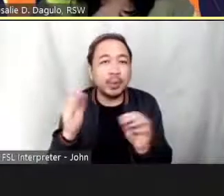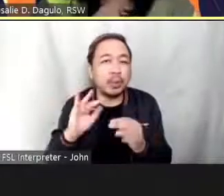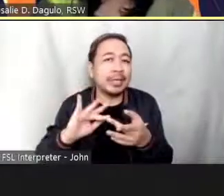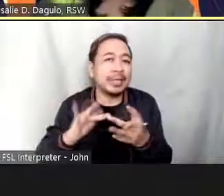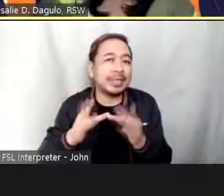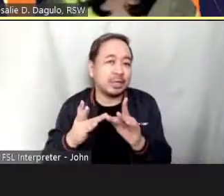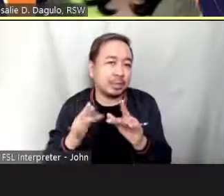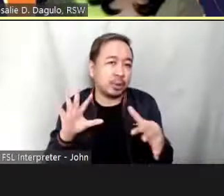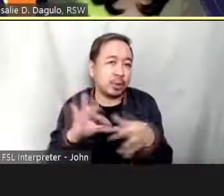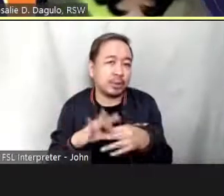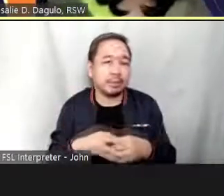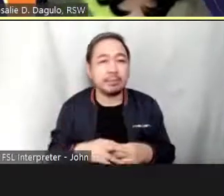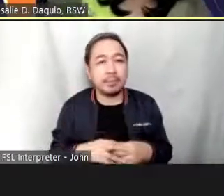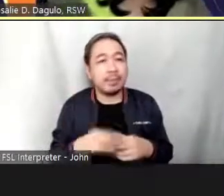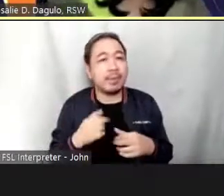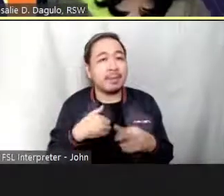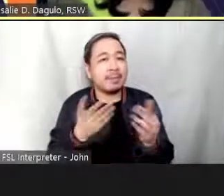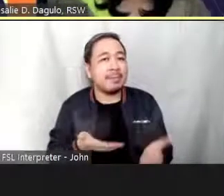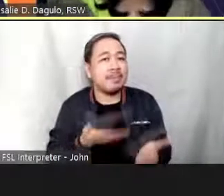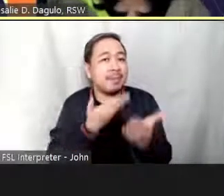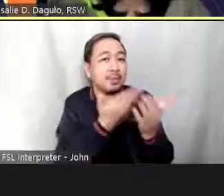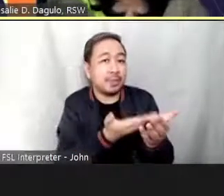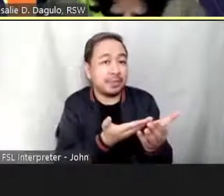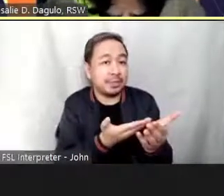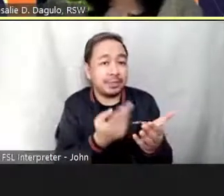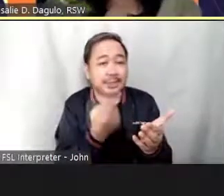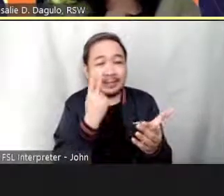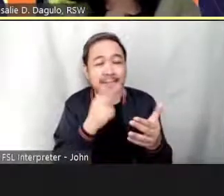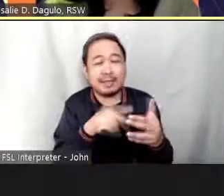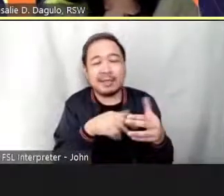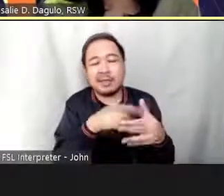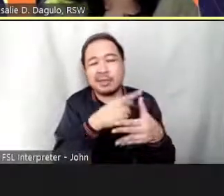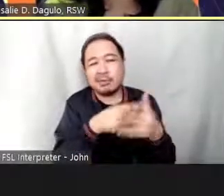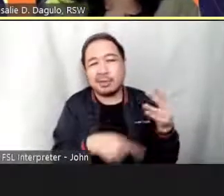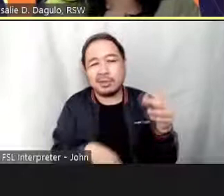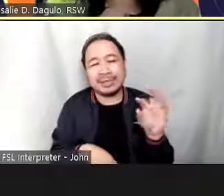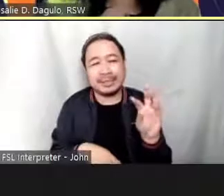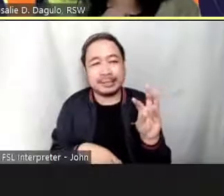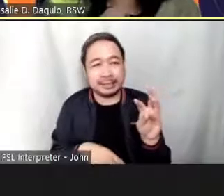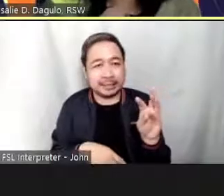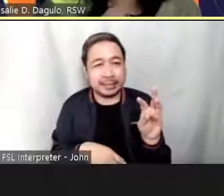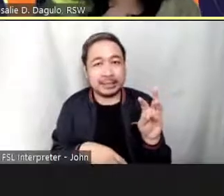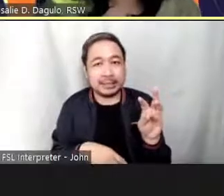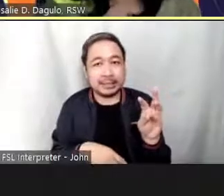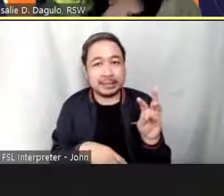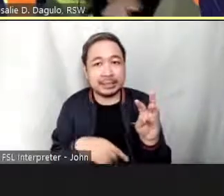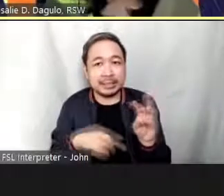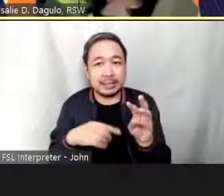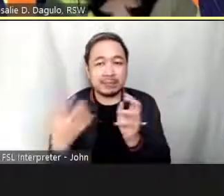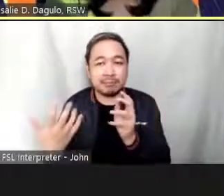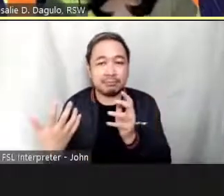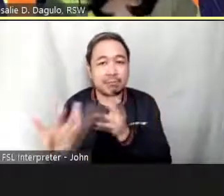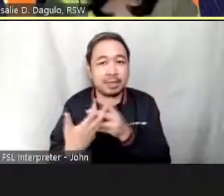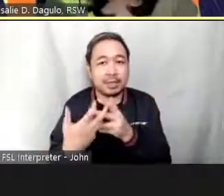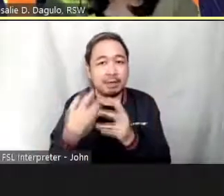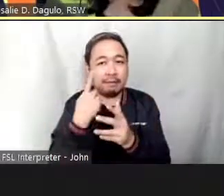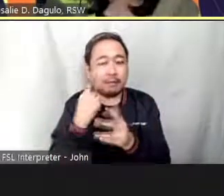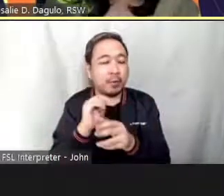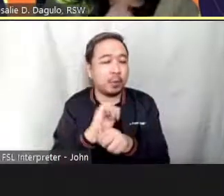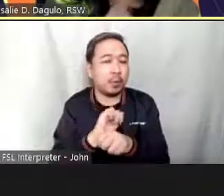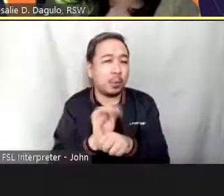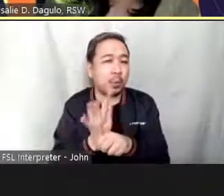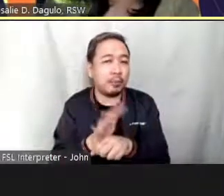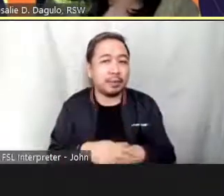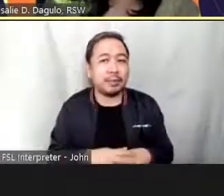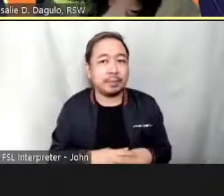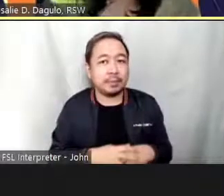my recommendations. I will be presenting to you the first 6 recommendations that are specific to COVID-19 concerns.